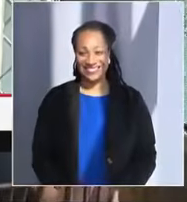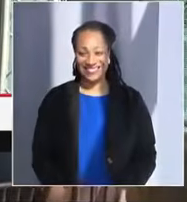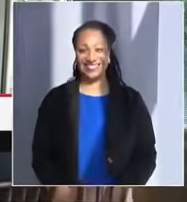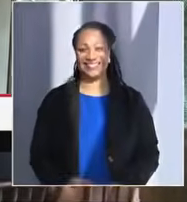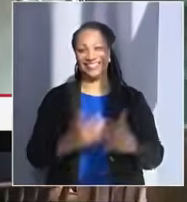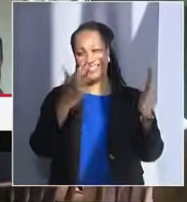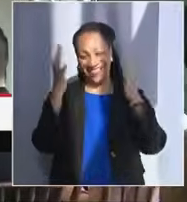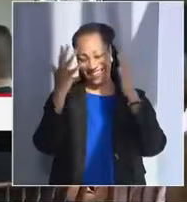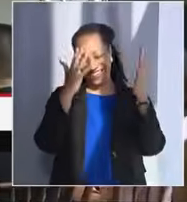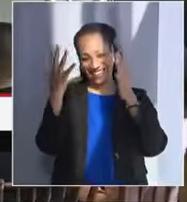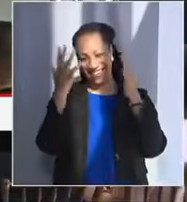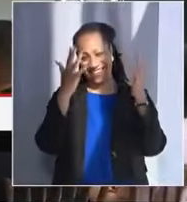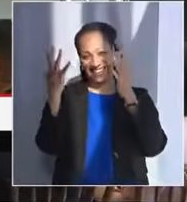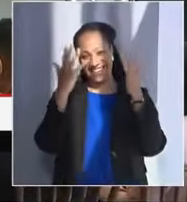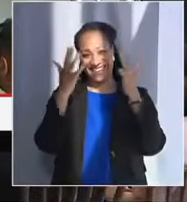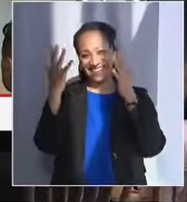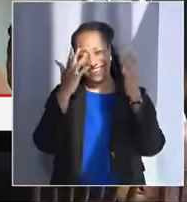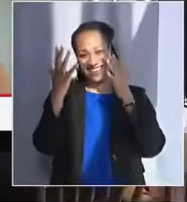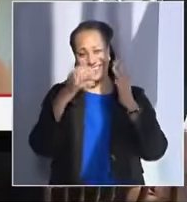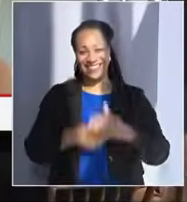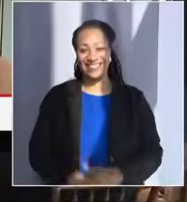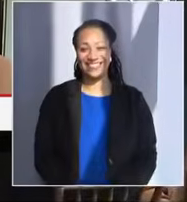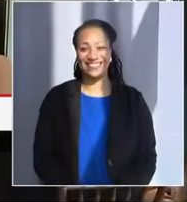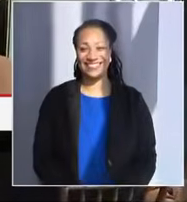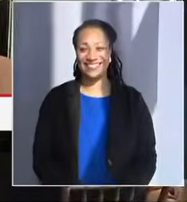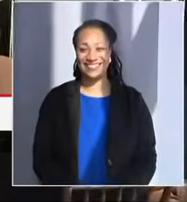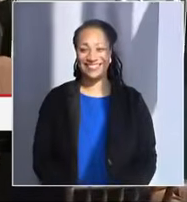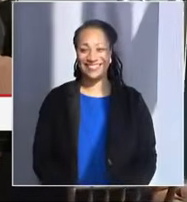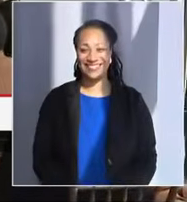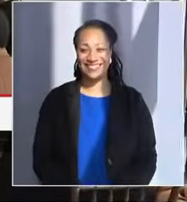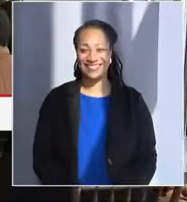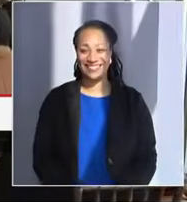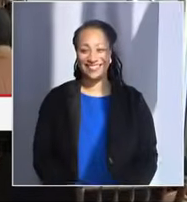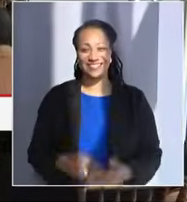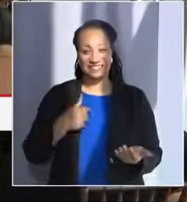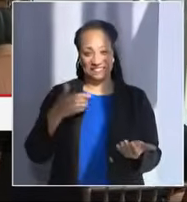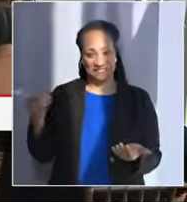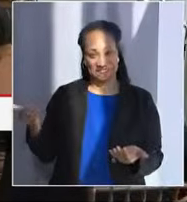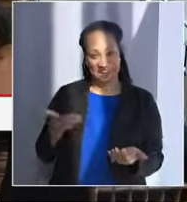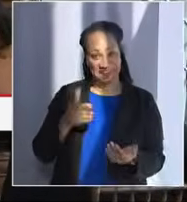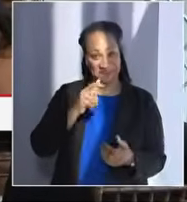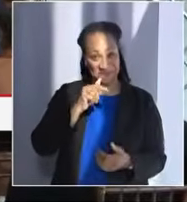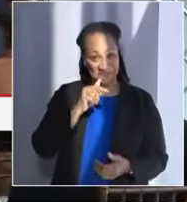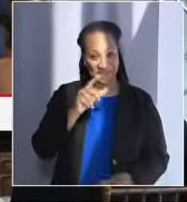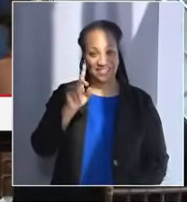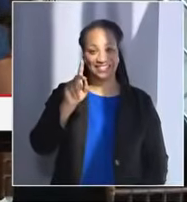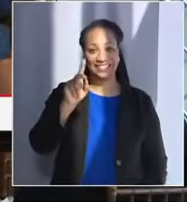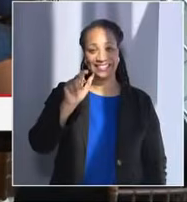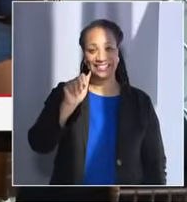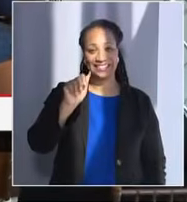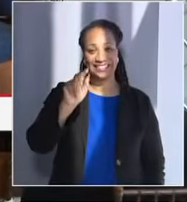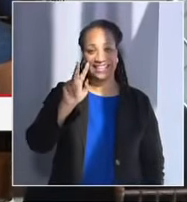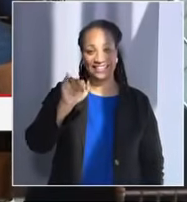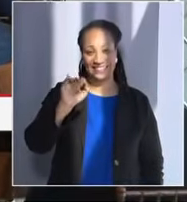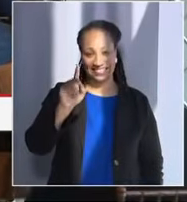Ladies and gentlemen, Senior Vice President and Chief Operating Officer, David Green. Good